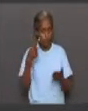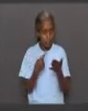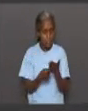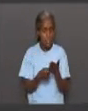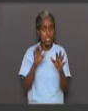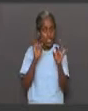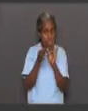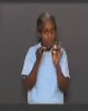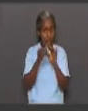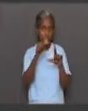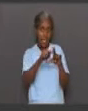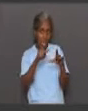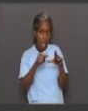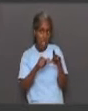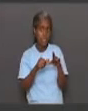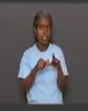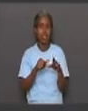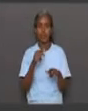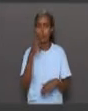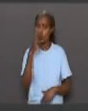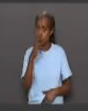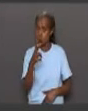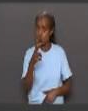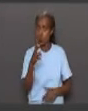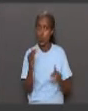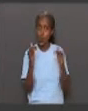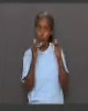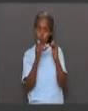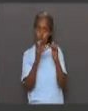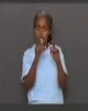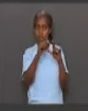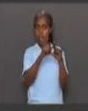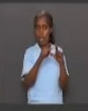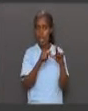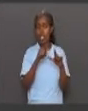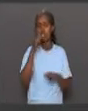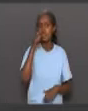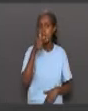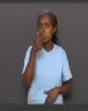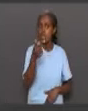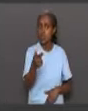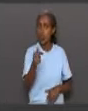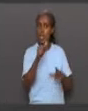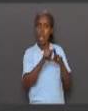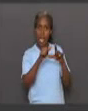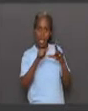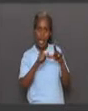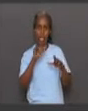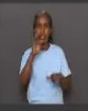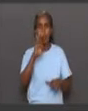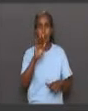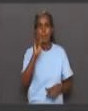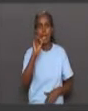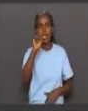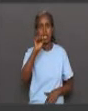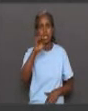an angle into 2 congruent angles is called an angle